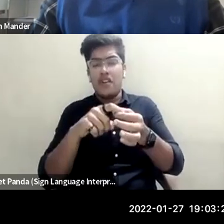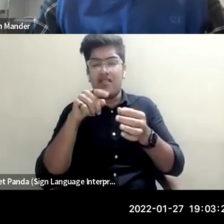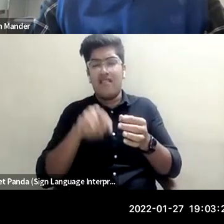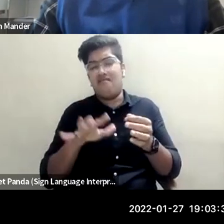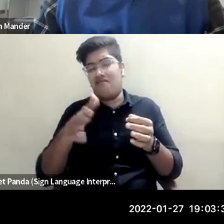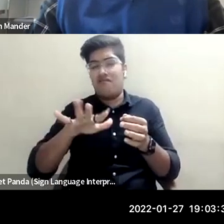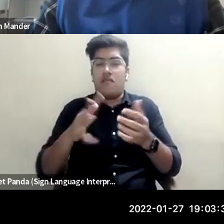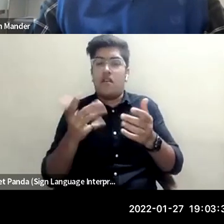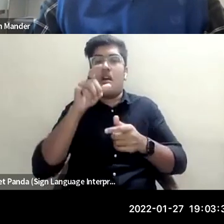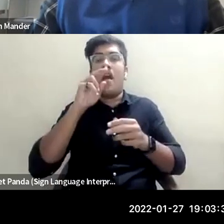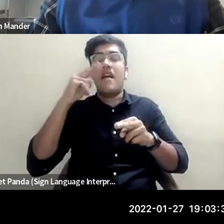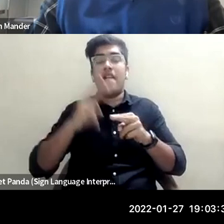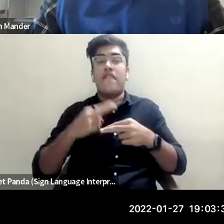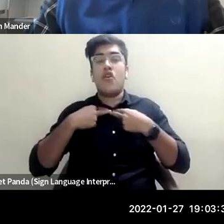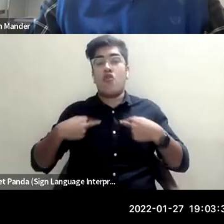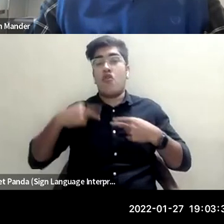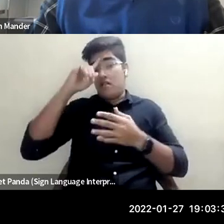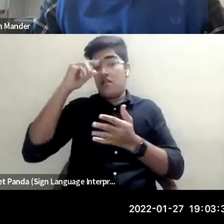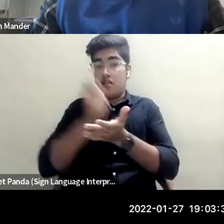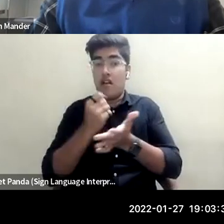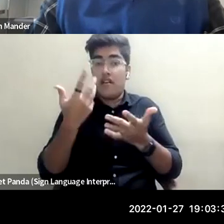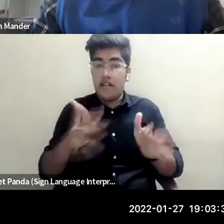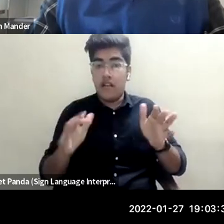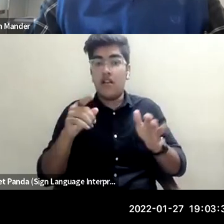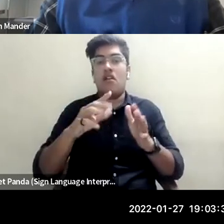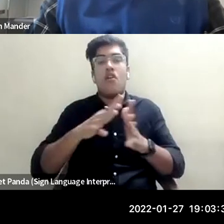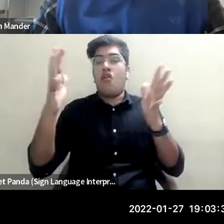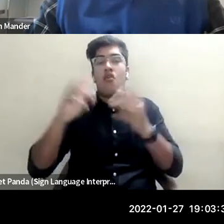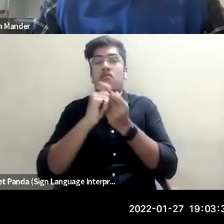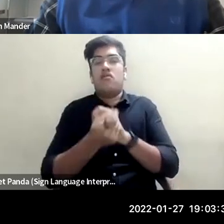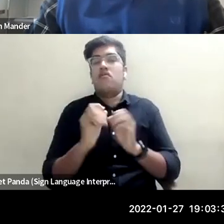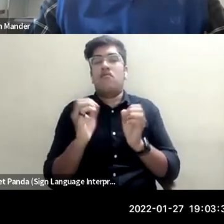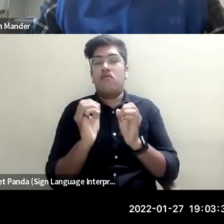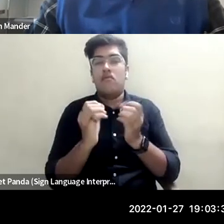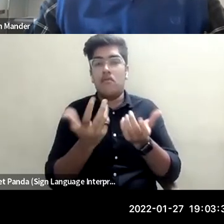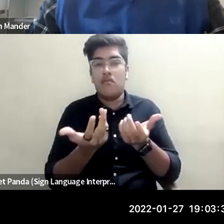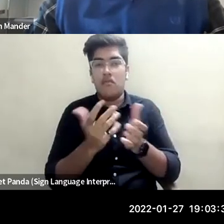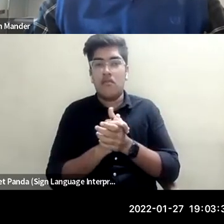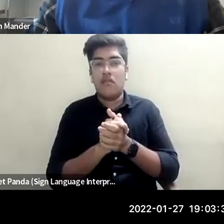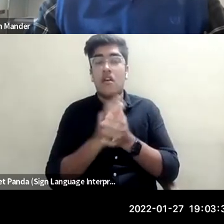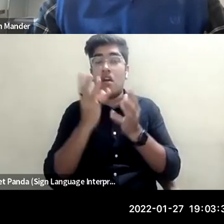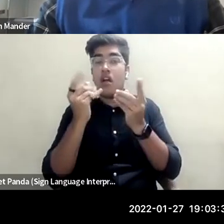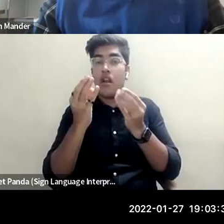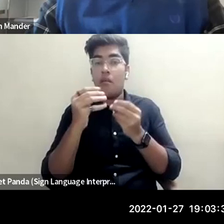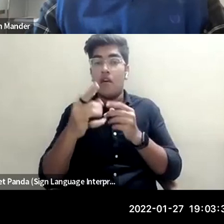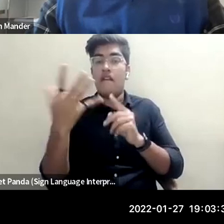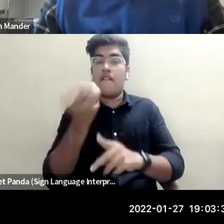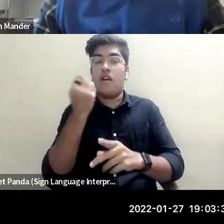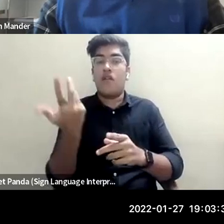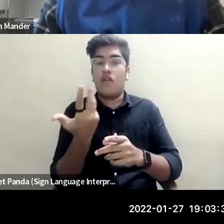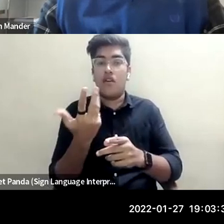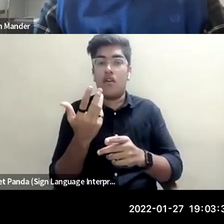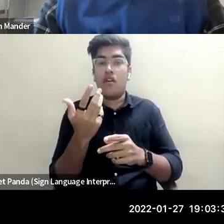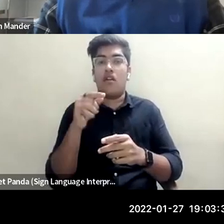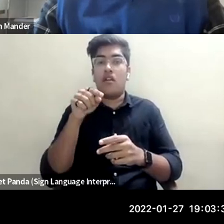the Supreme Court does decide on them, it doesn't really make much of a difference. Coming to the numbers, what we found was there were 35